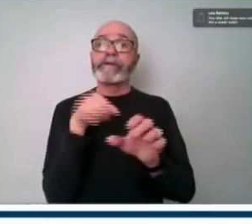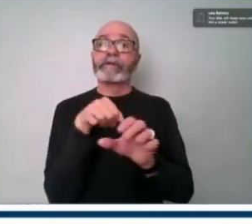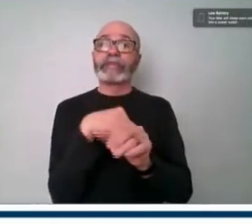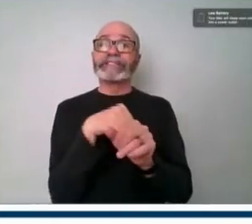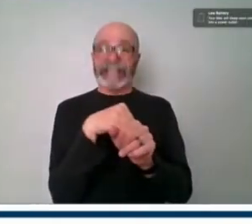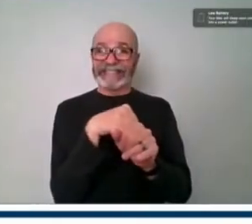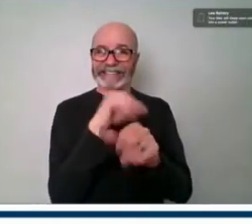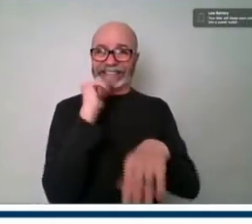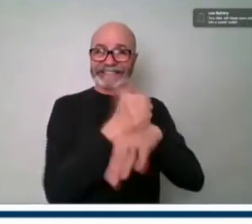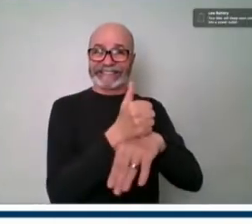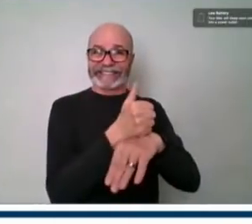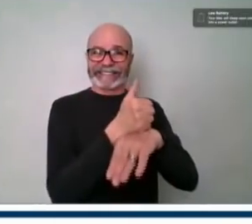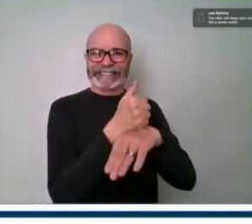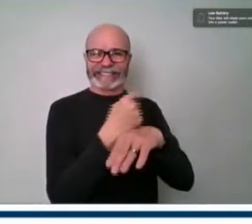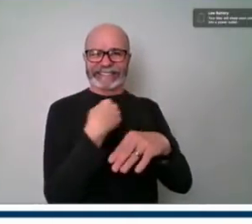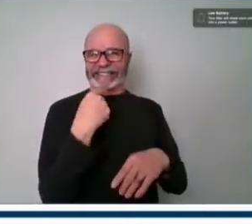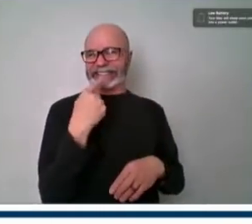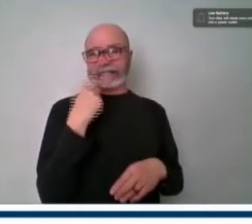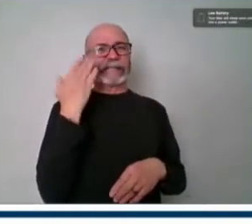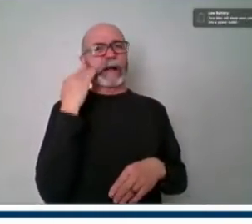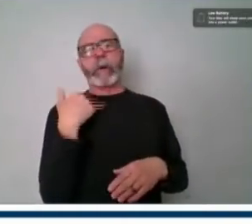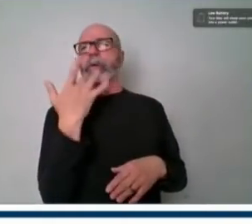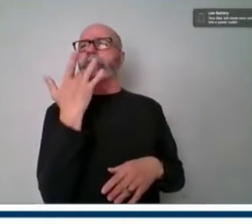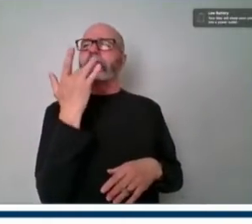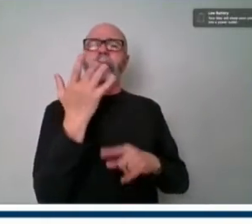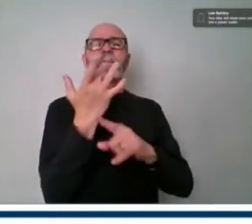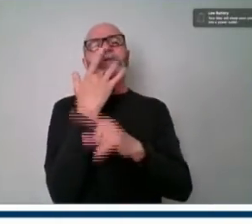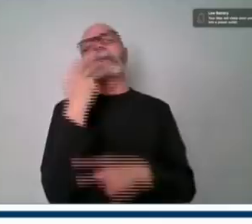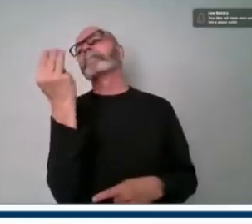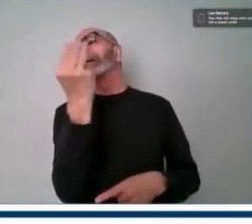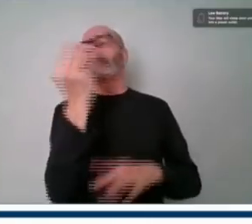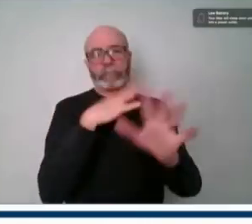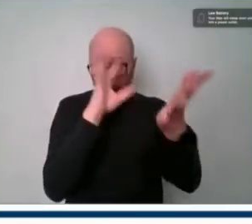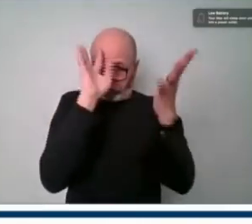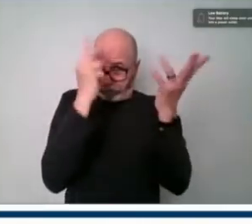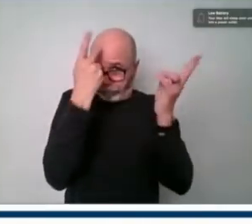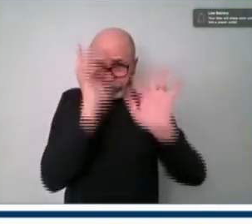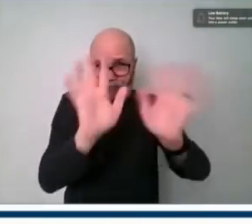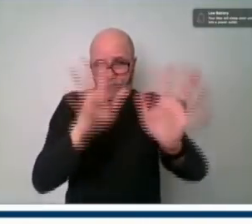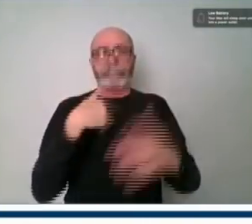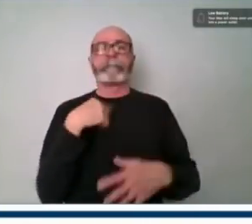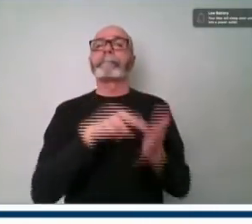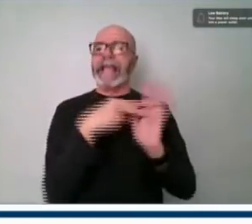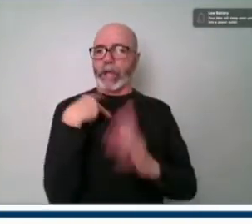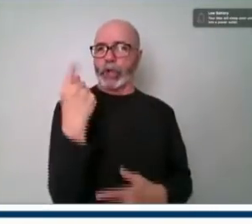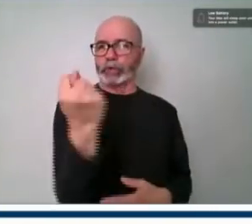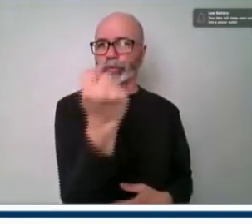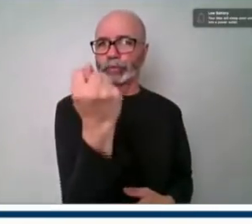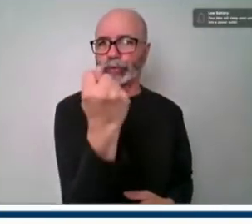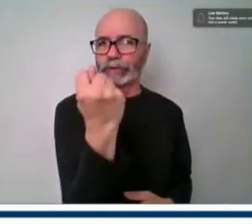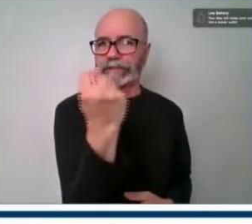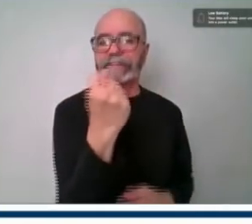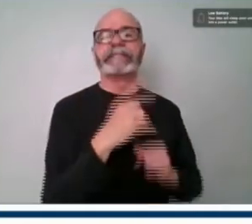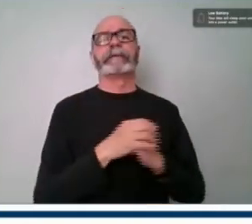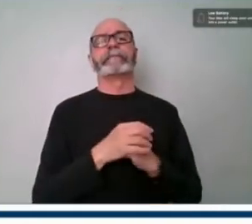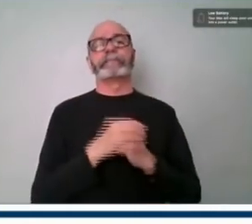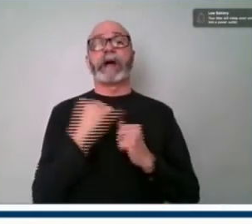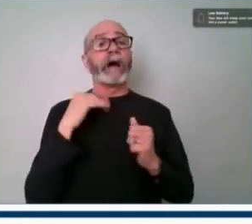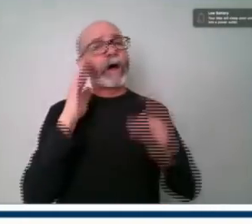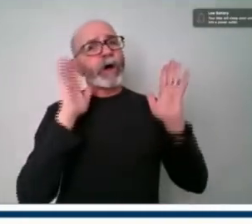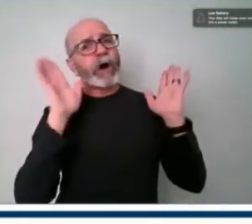opening remarks. We encourage everyone to get vaccinated. It's important. Hope everyone's having a great March break